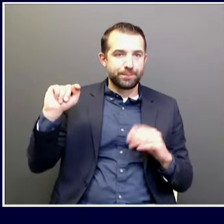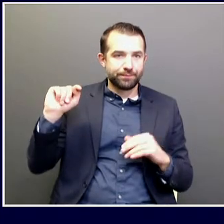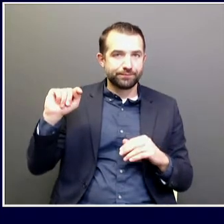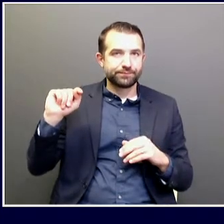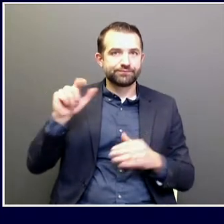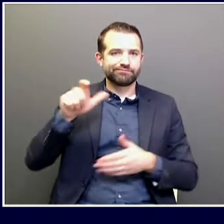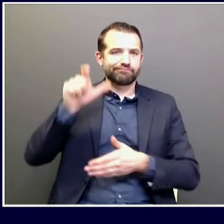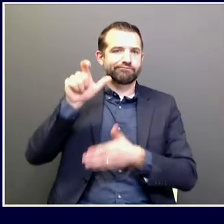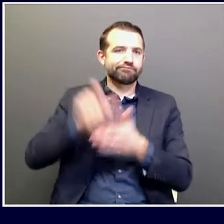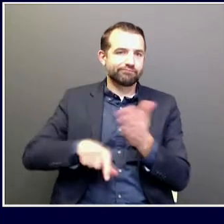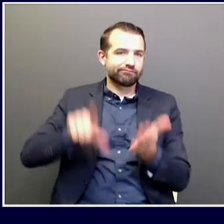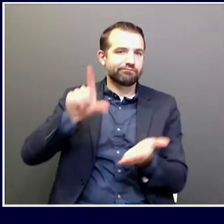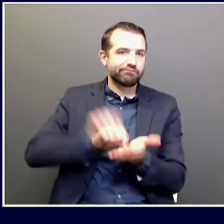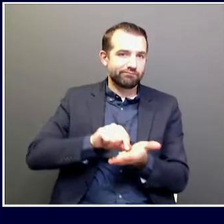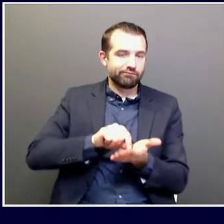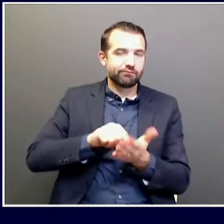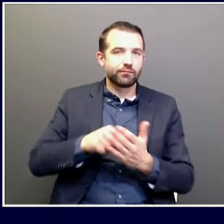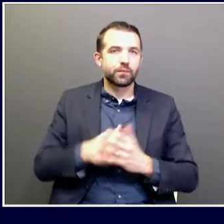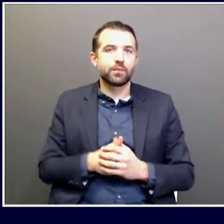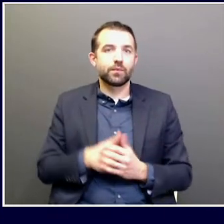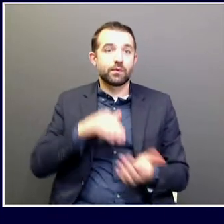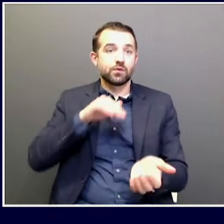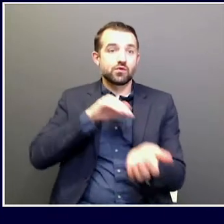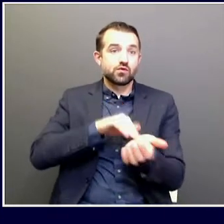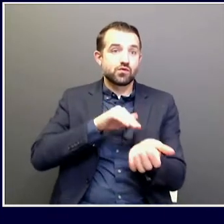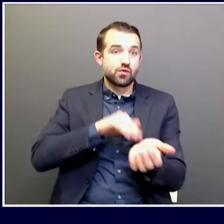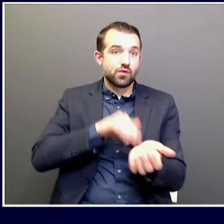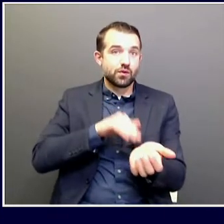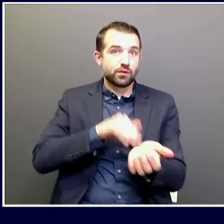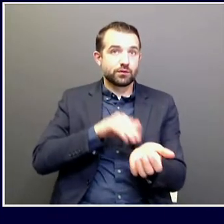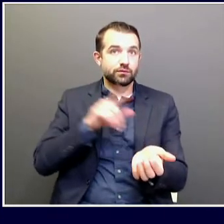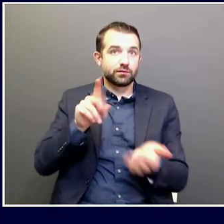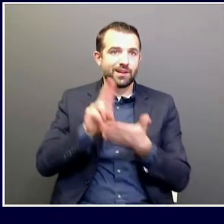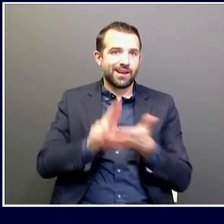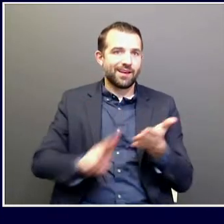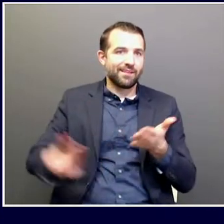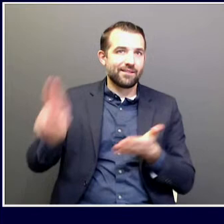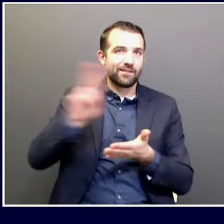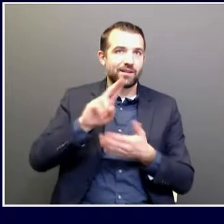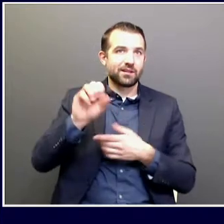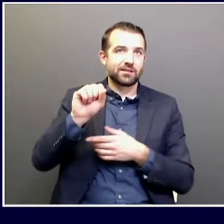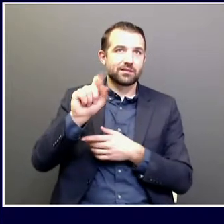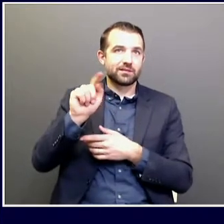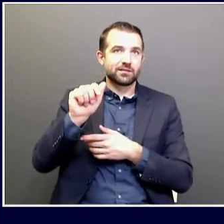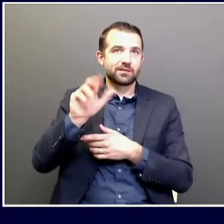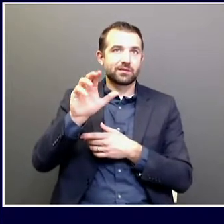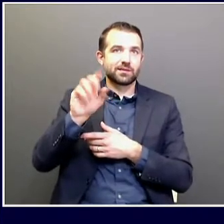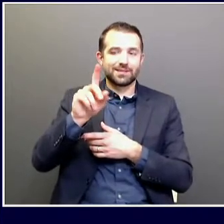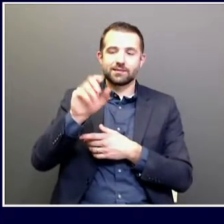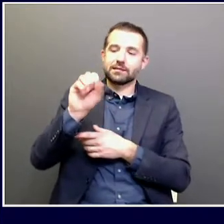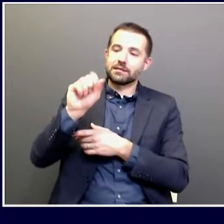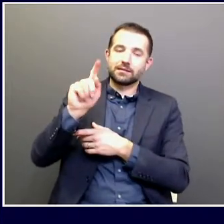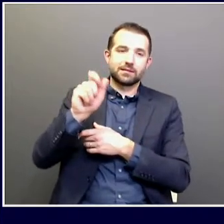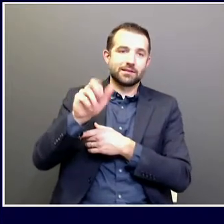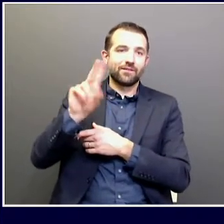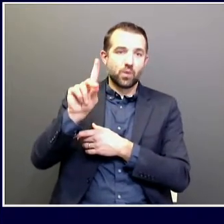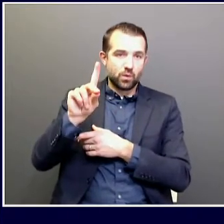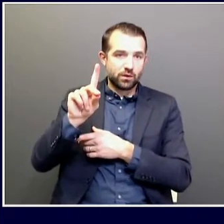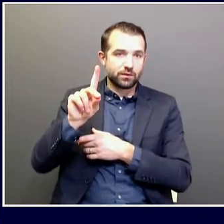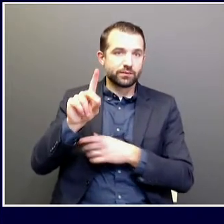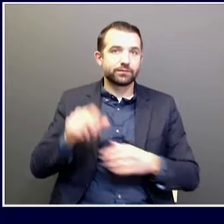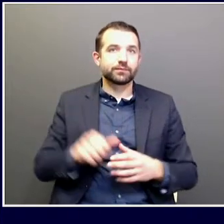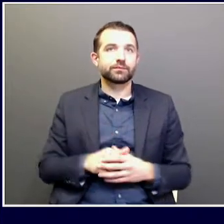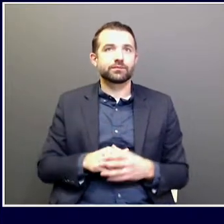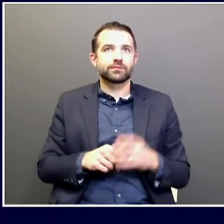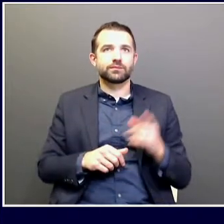one doctor from Stanford University was quoted saying that it's getting sort of inevitable that people